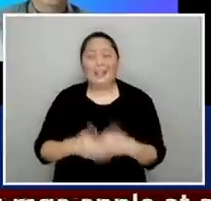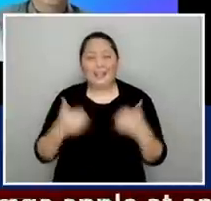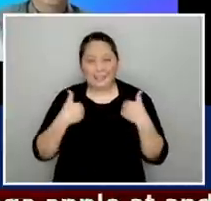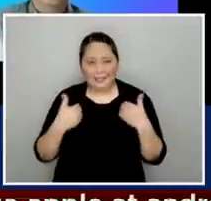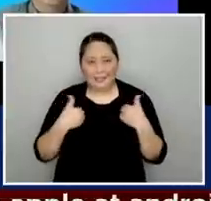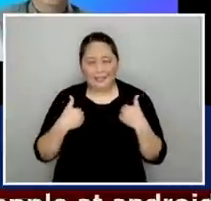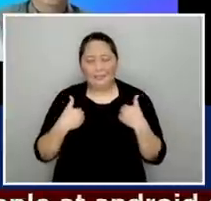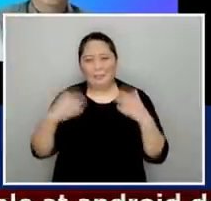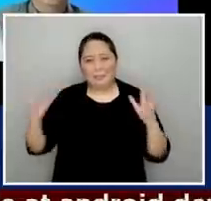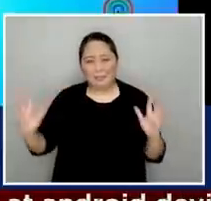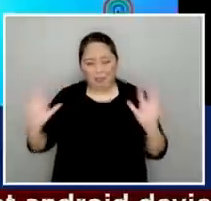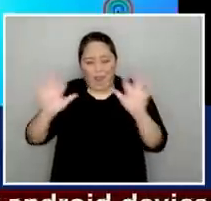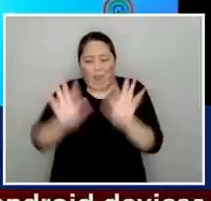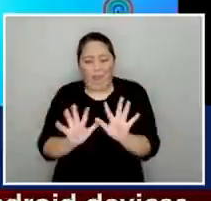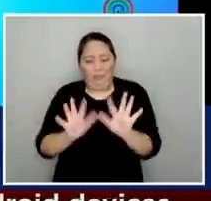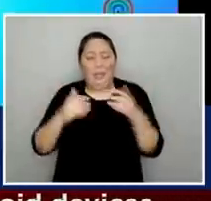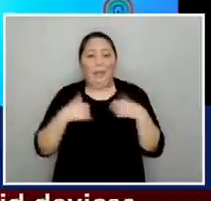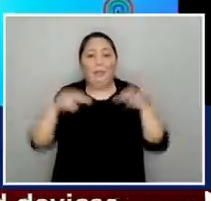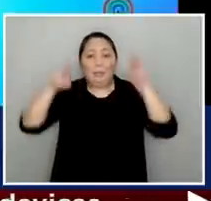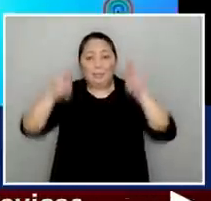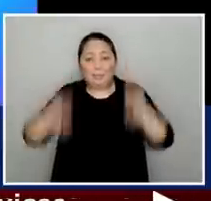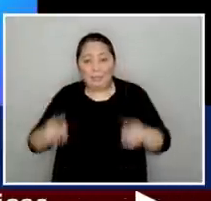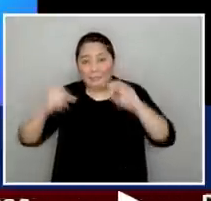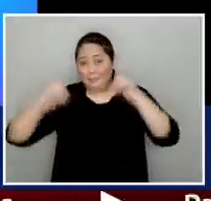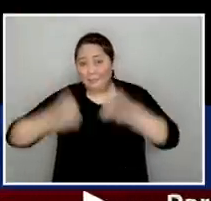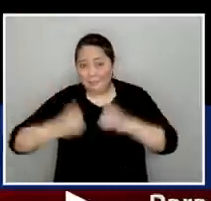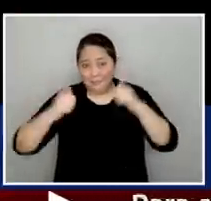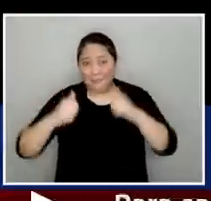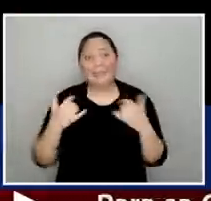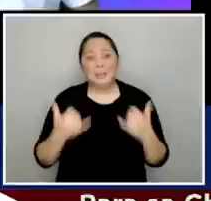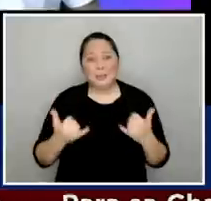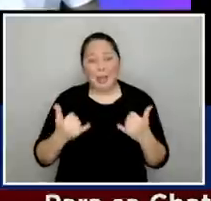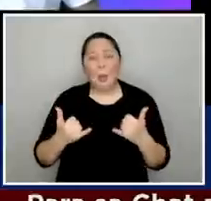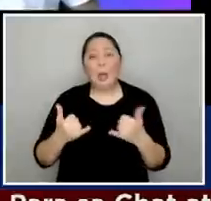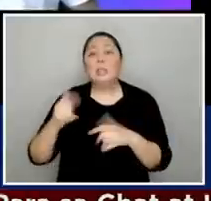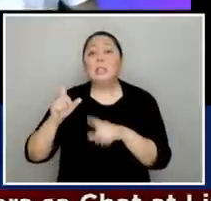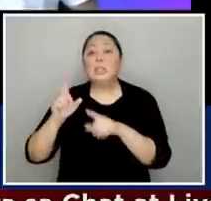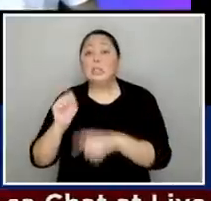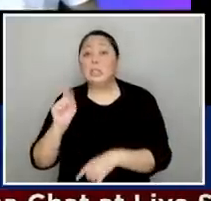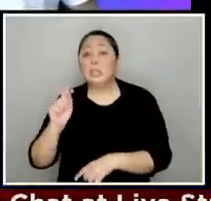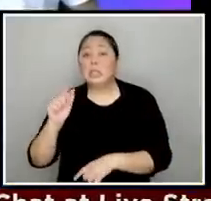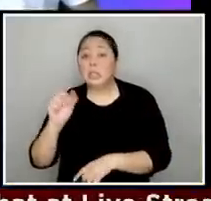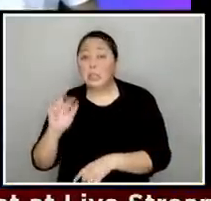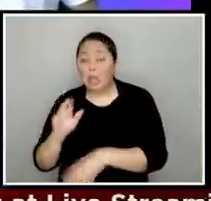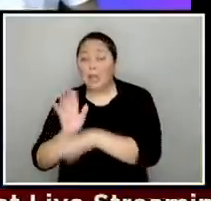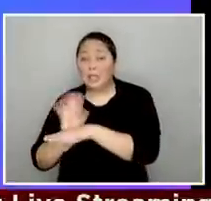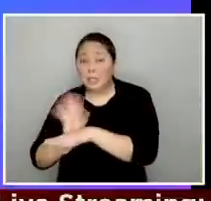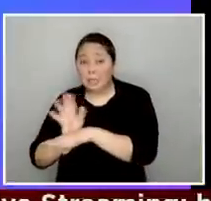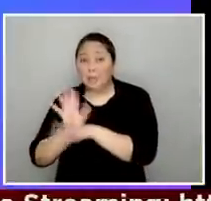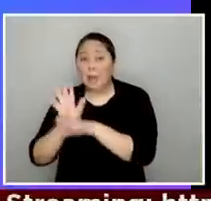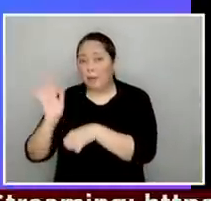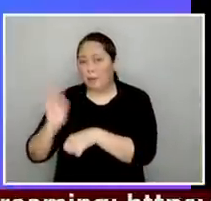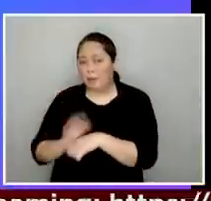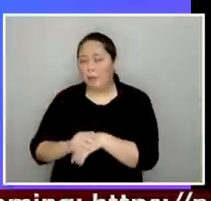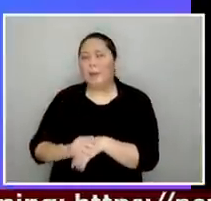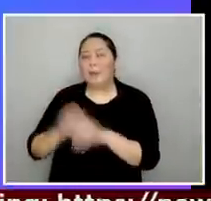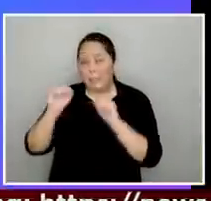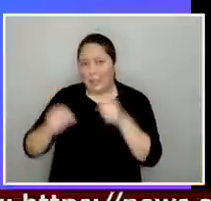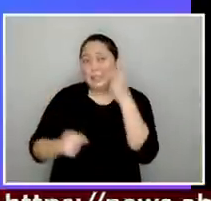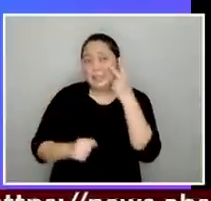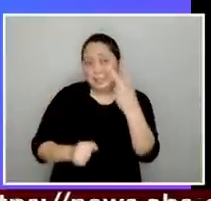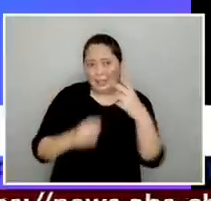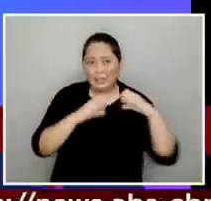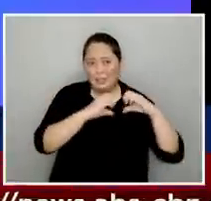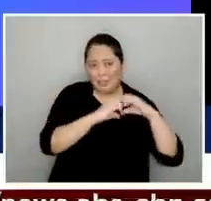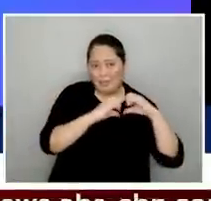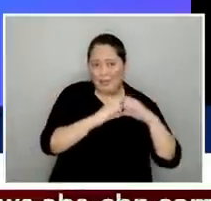at kapamilya. It's official. Star Cinema movies will soon air on GMA's local channels. Now, because of the kindness of our